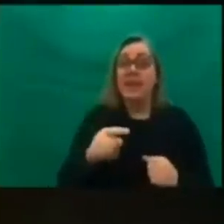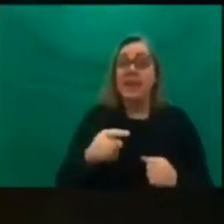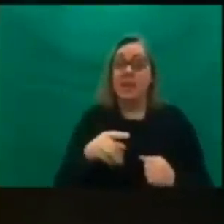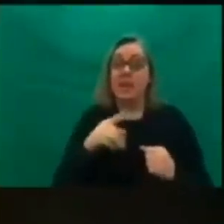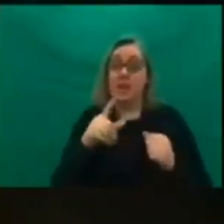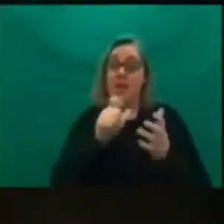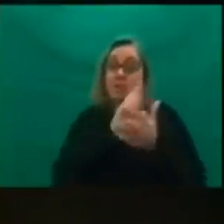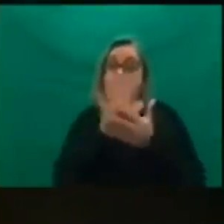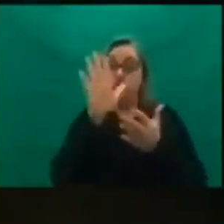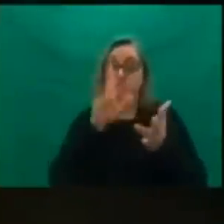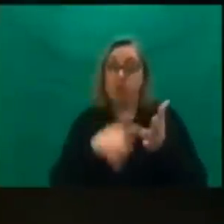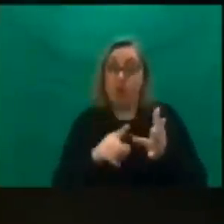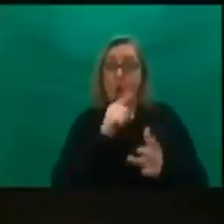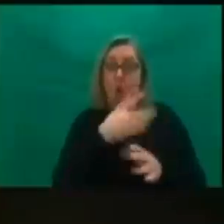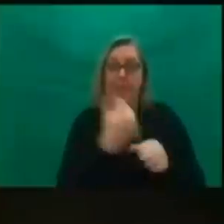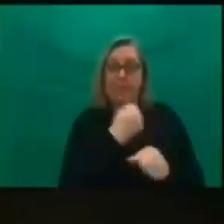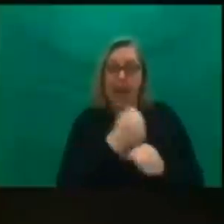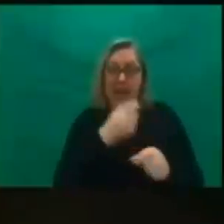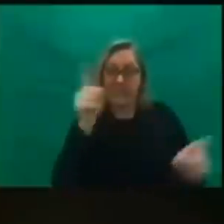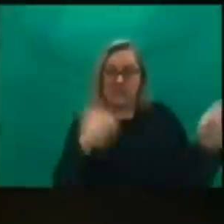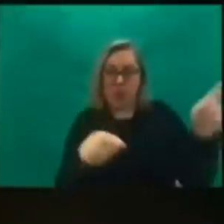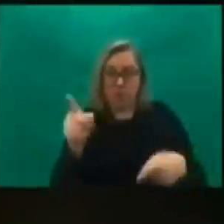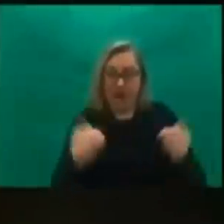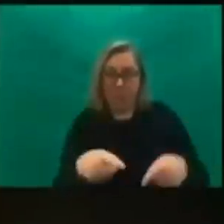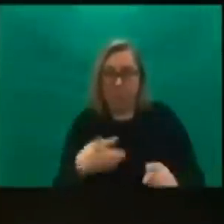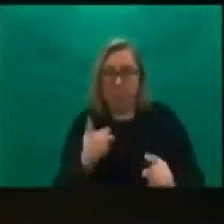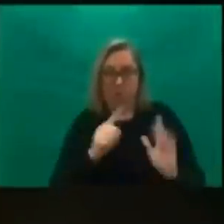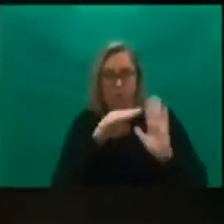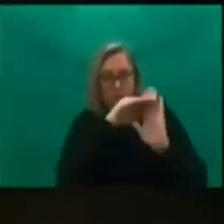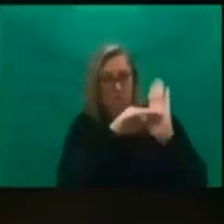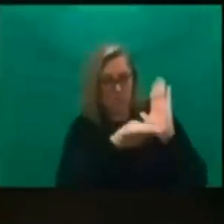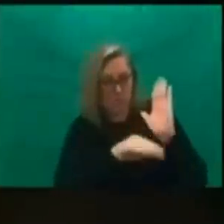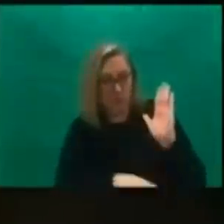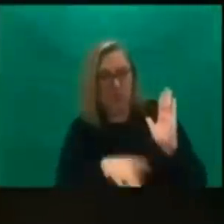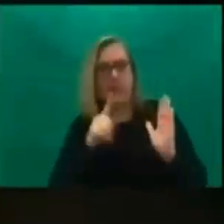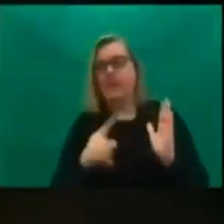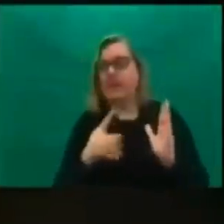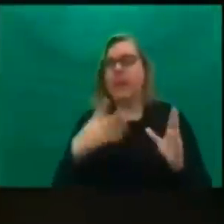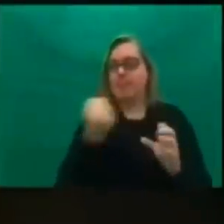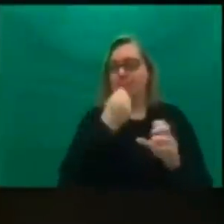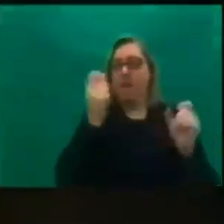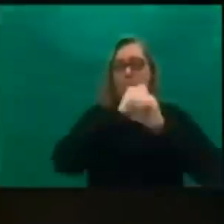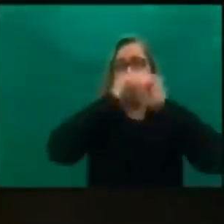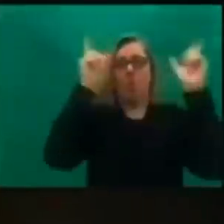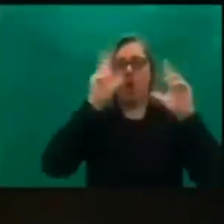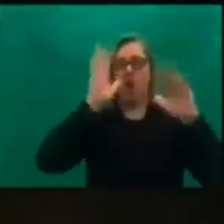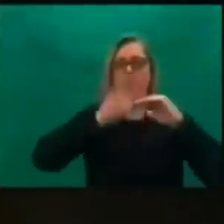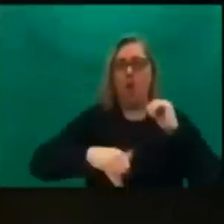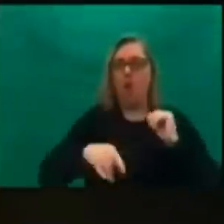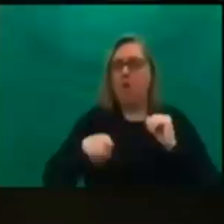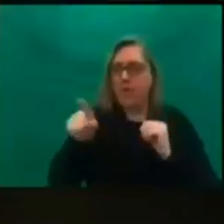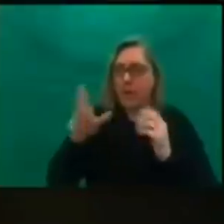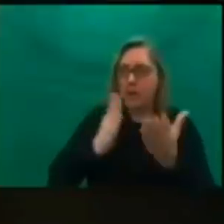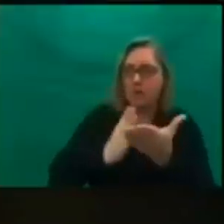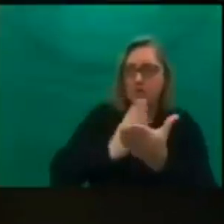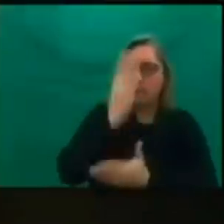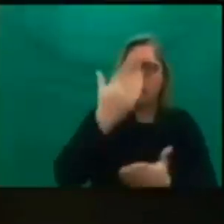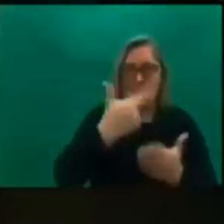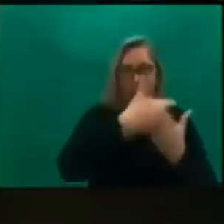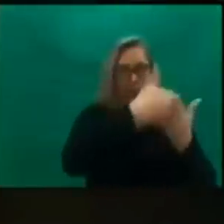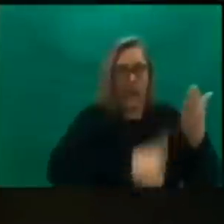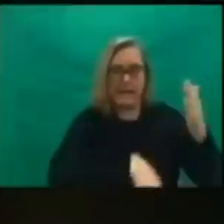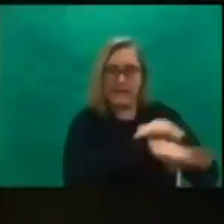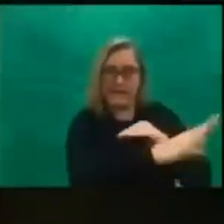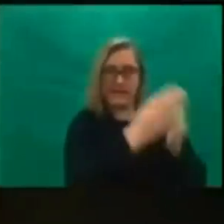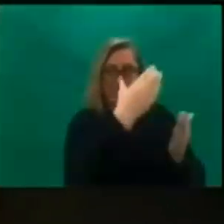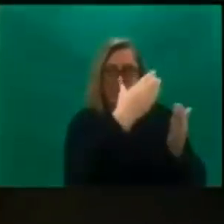directions, one of the things they have to do is they have to be conscious. They've got to take the various rights listed in the charter into